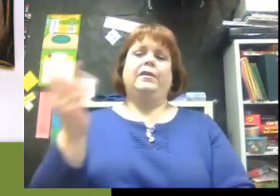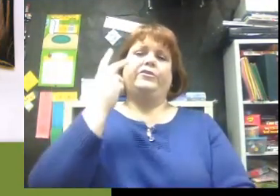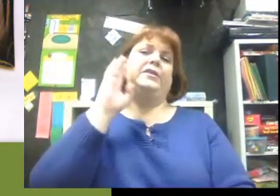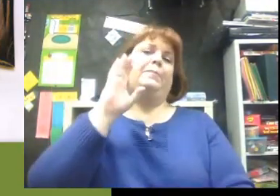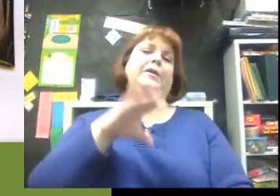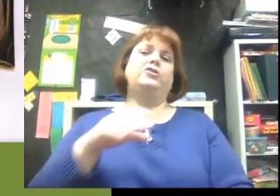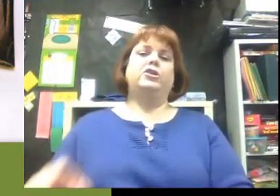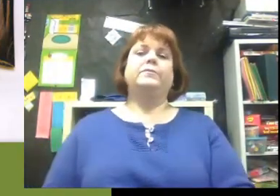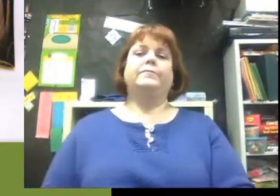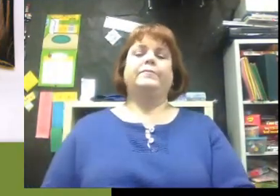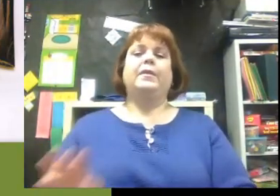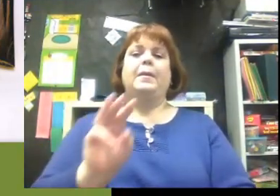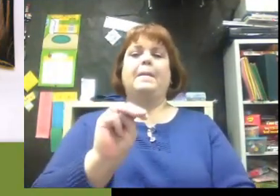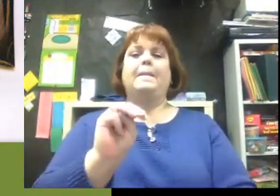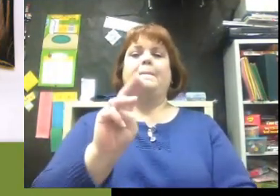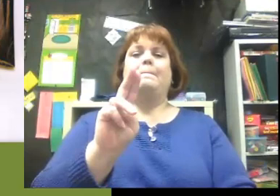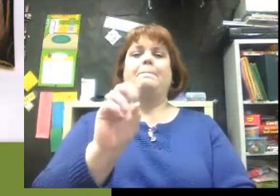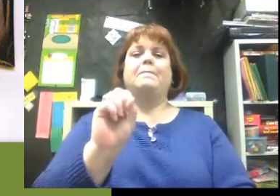Here you see a picture.